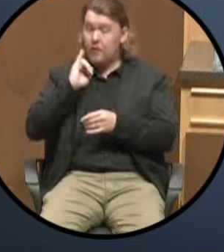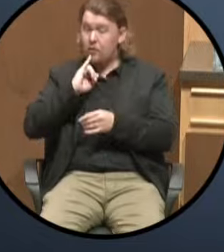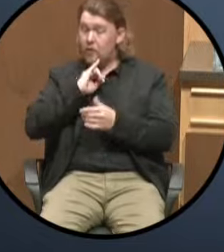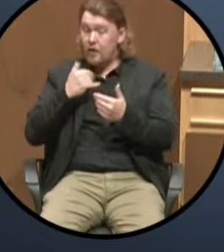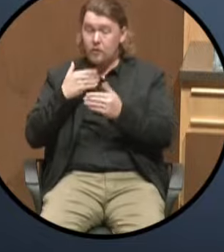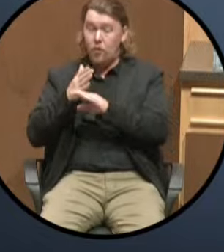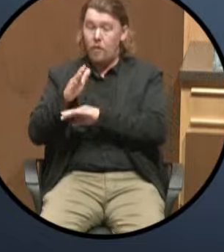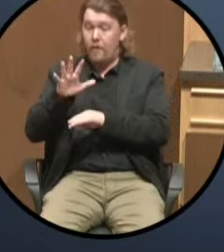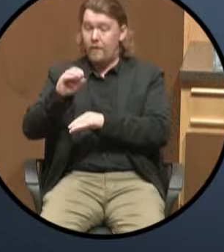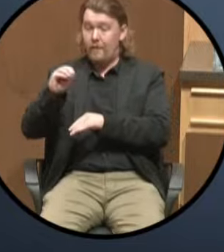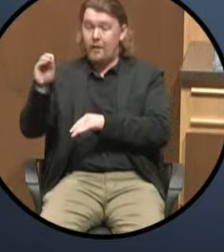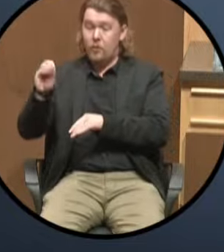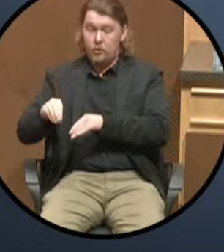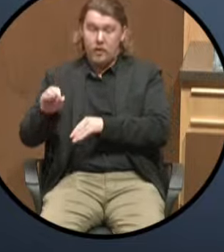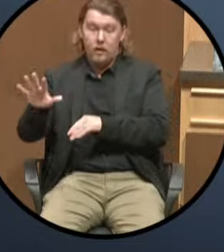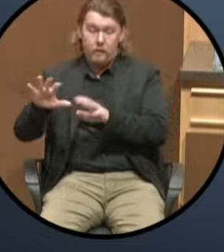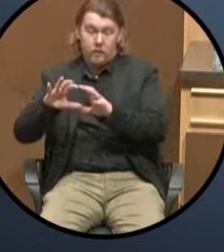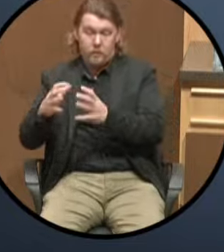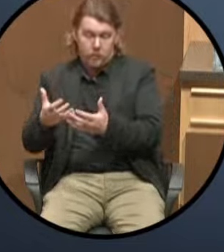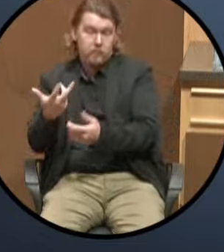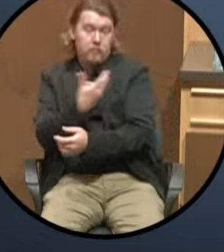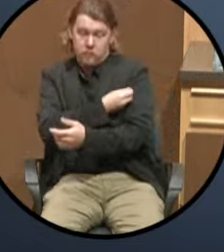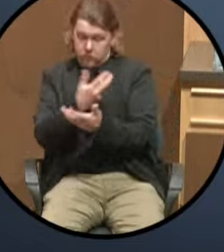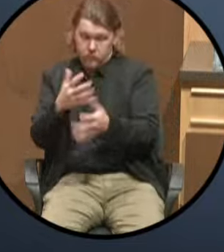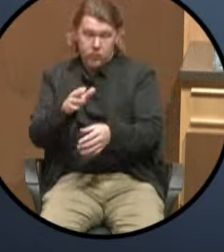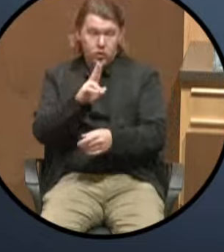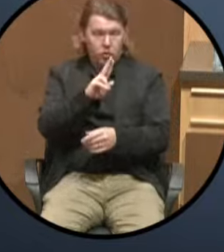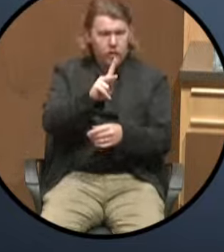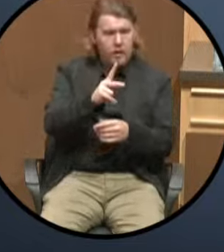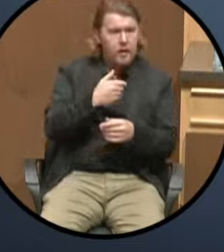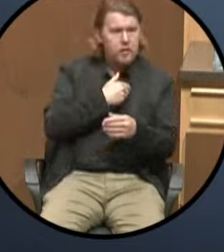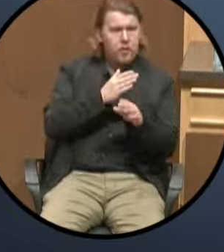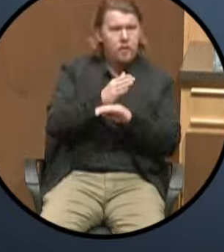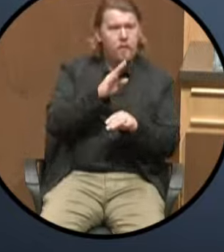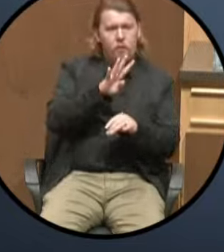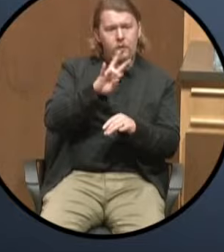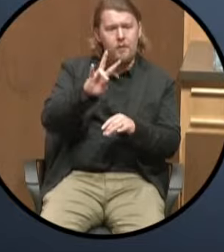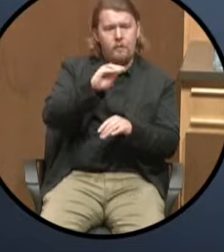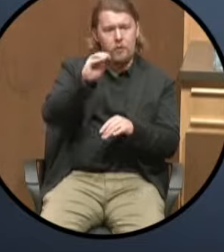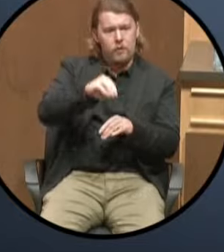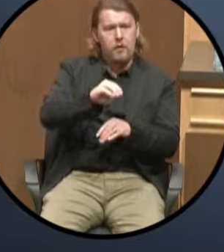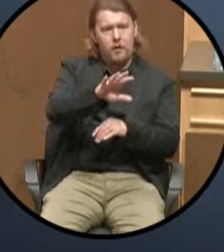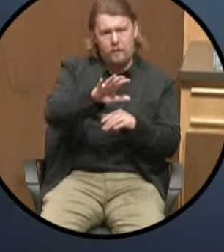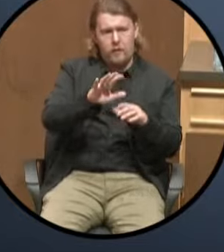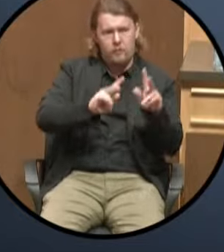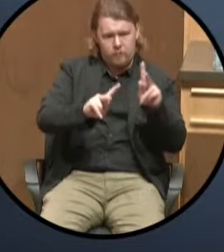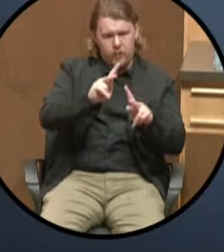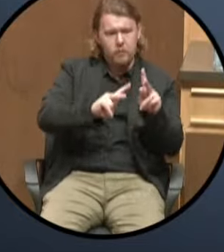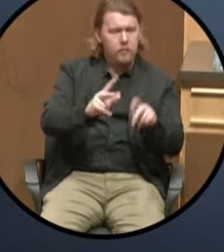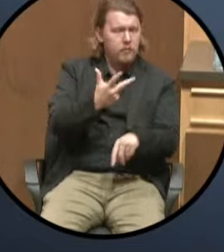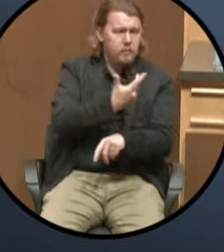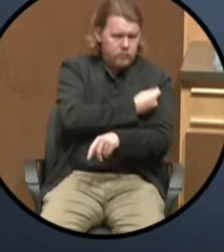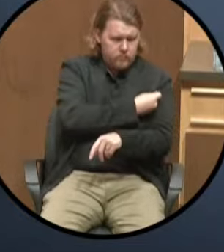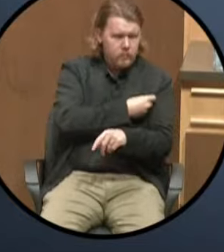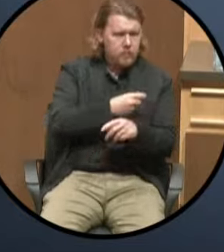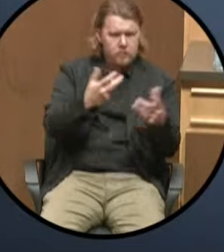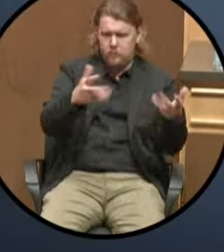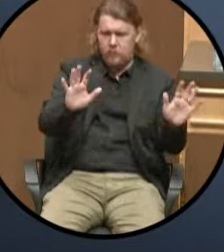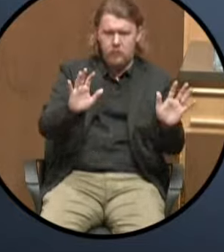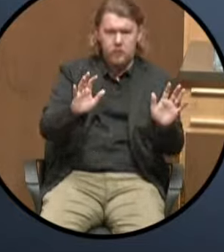of their population vaccinated. The UK has over 47% of their population has received at least a dose. I